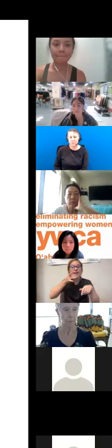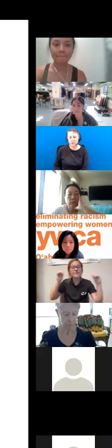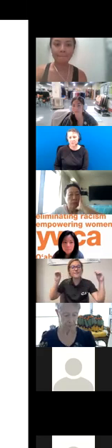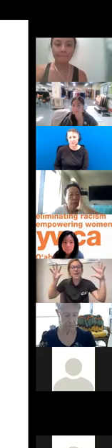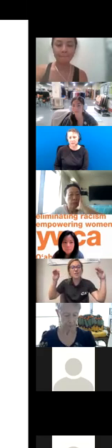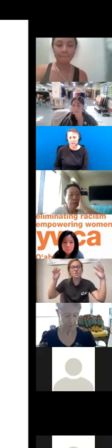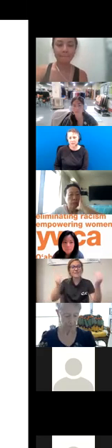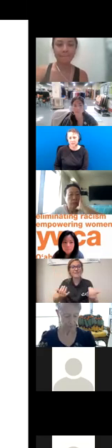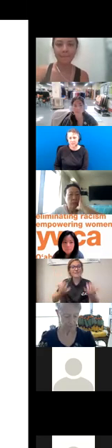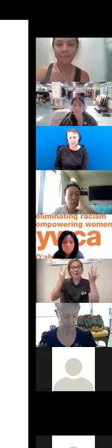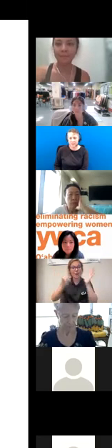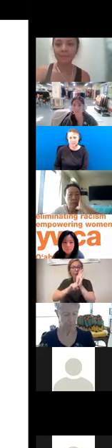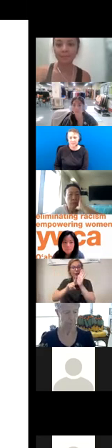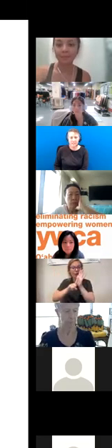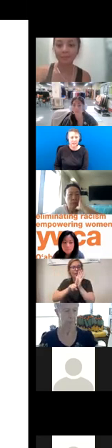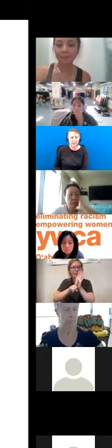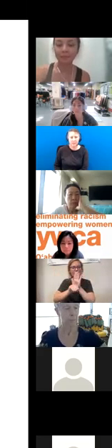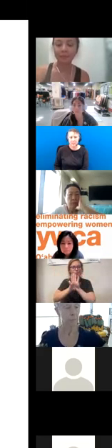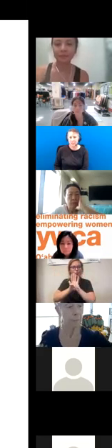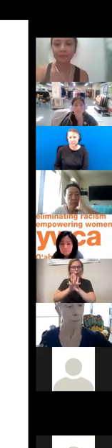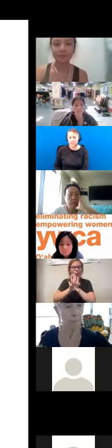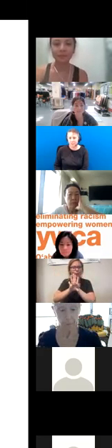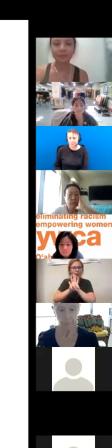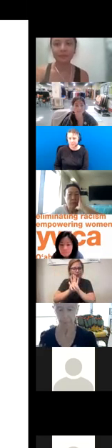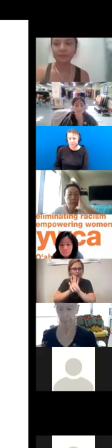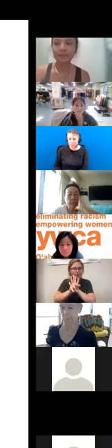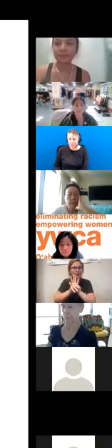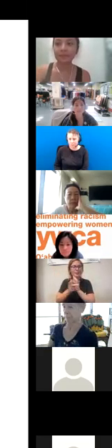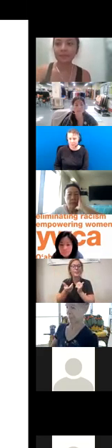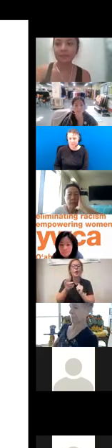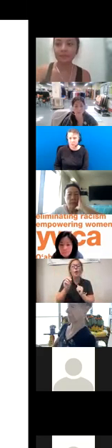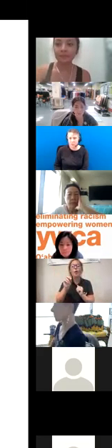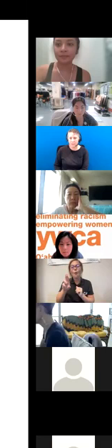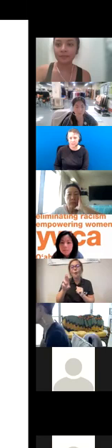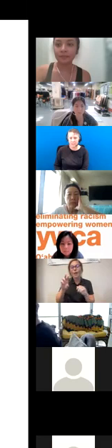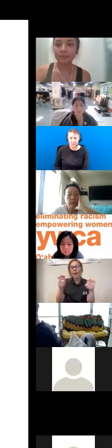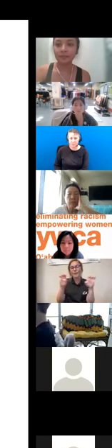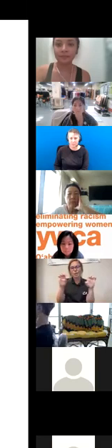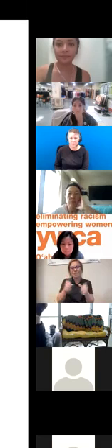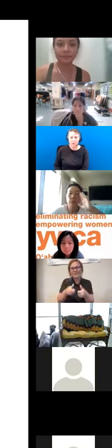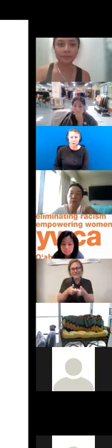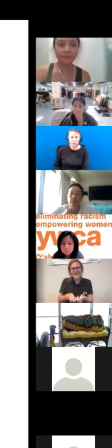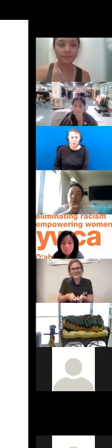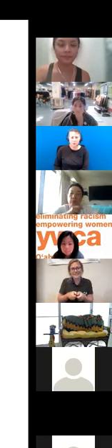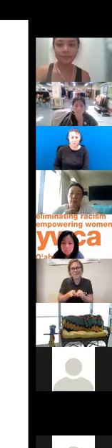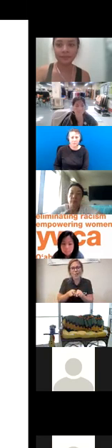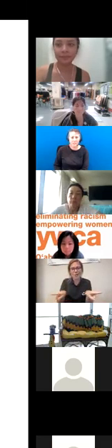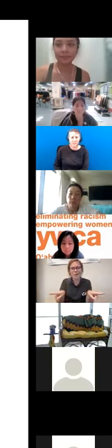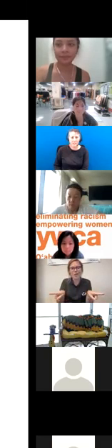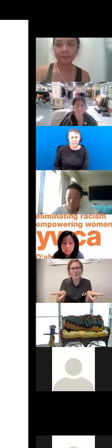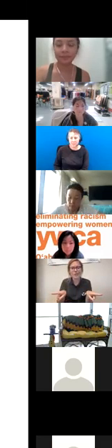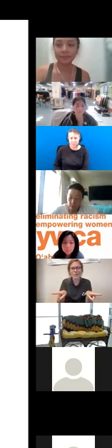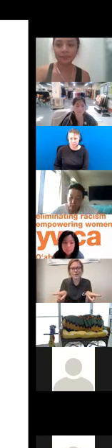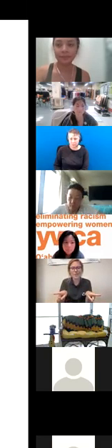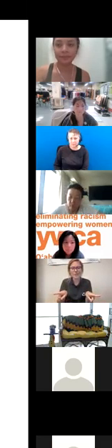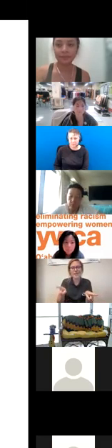So we do have assisted devices like flashing lights for fire alarms that has a strobe light attached to it, or